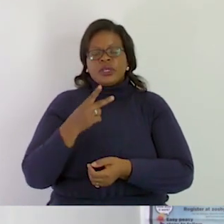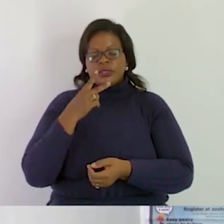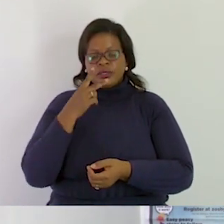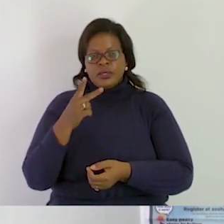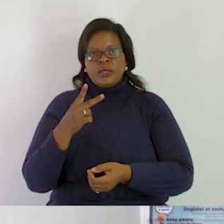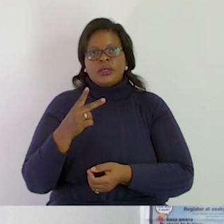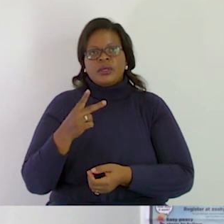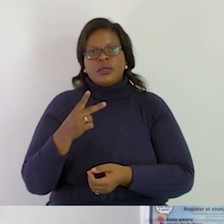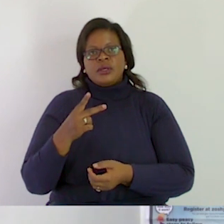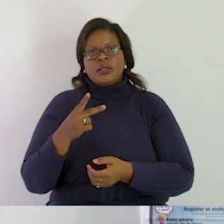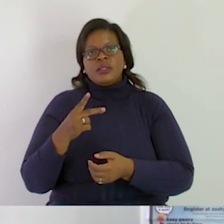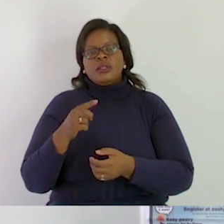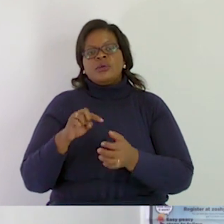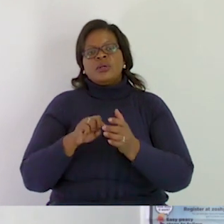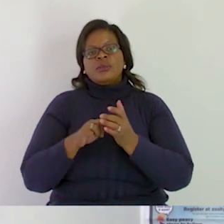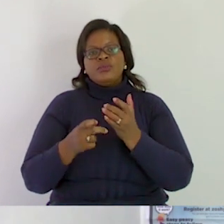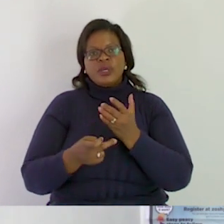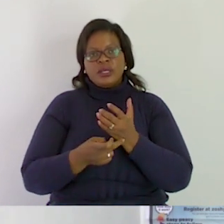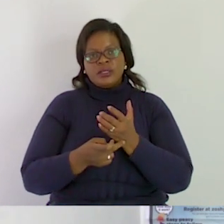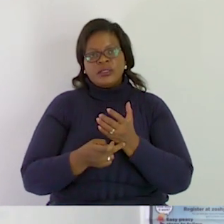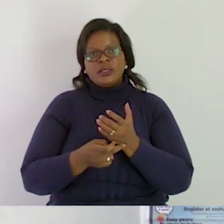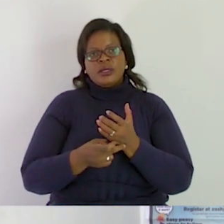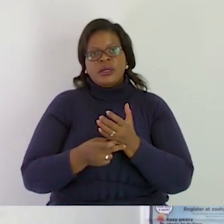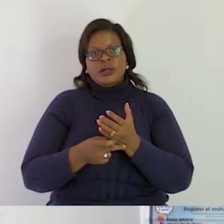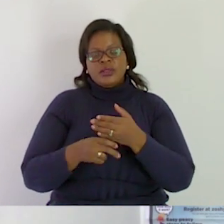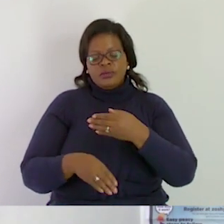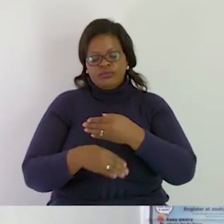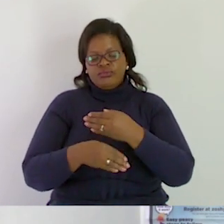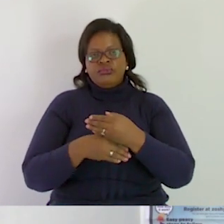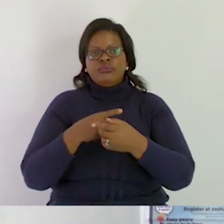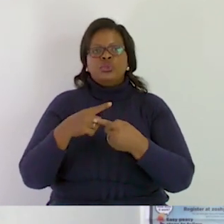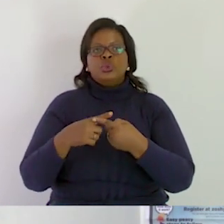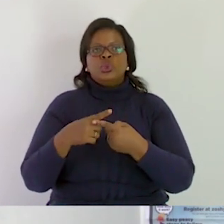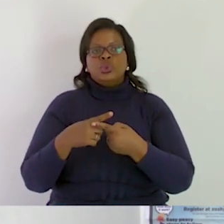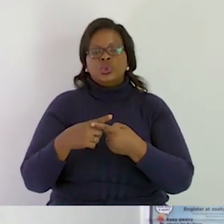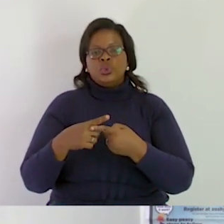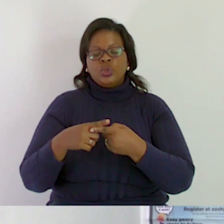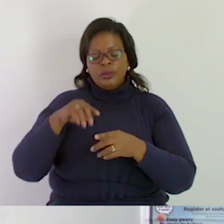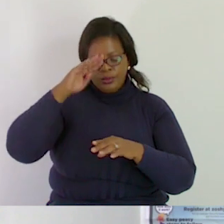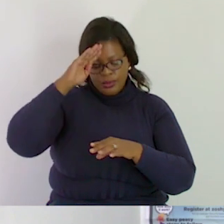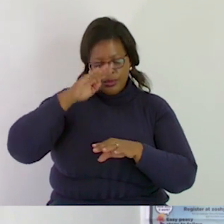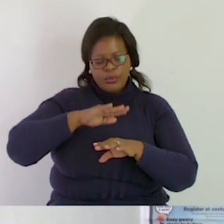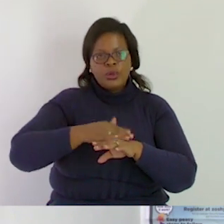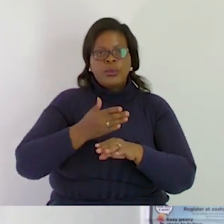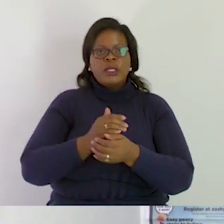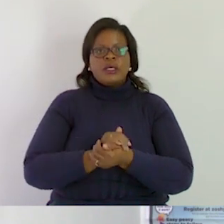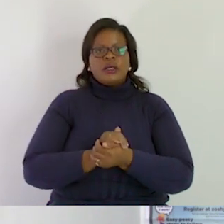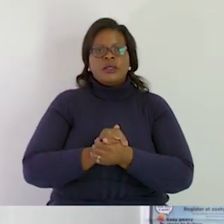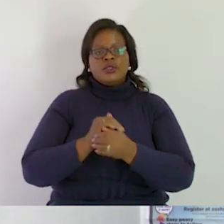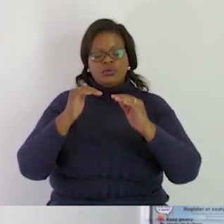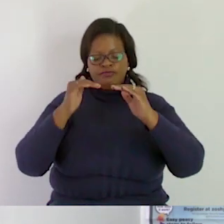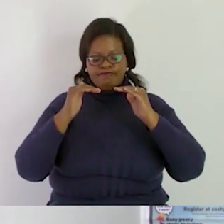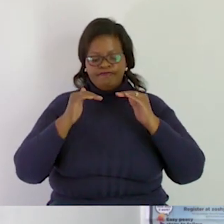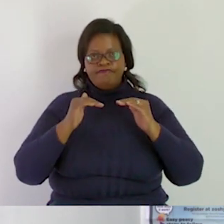property? All right. And on the other hand, we have a commutative property.